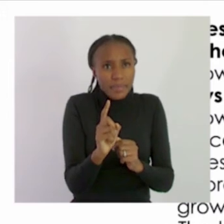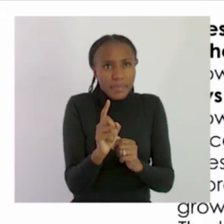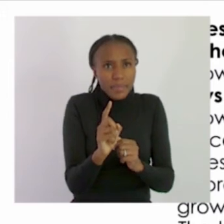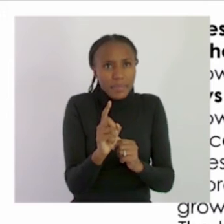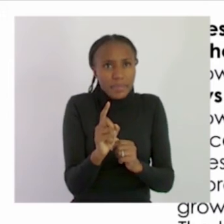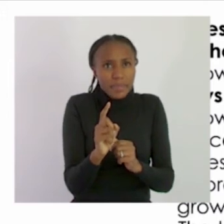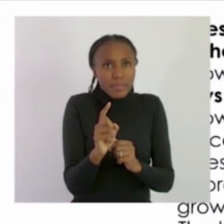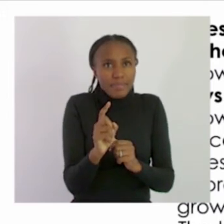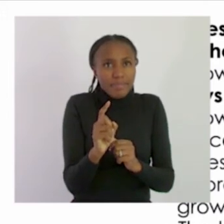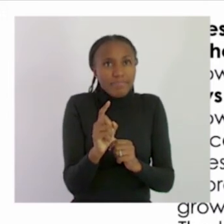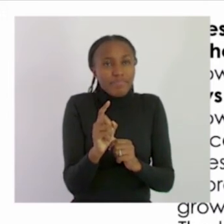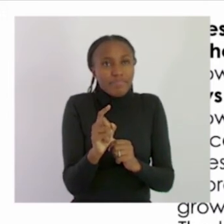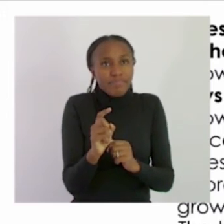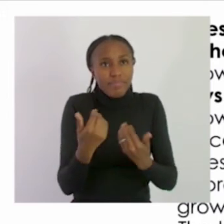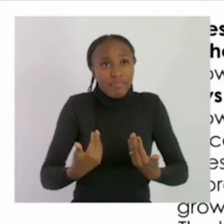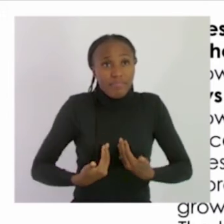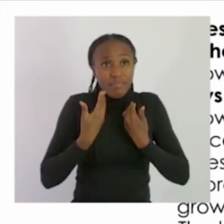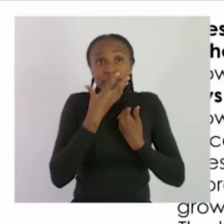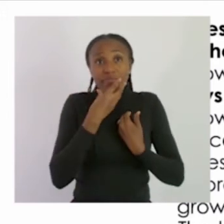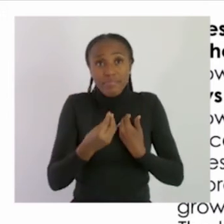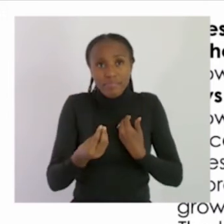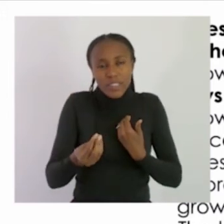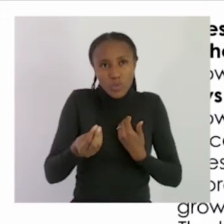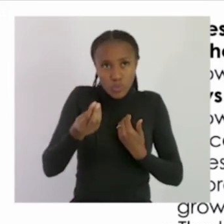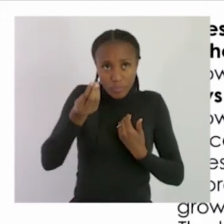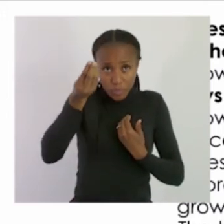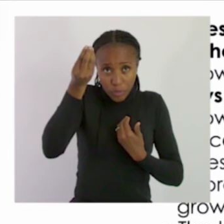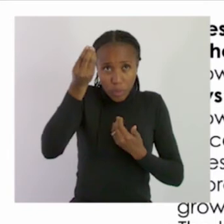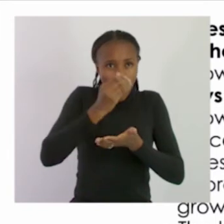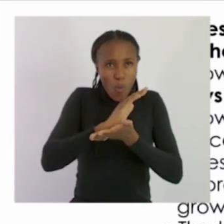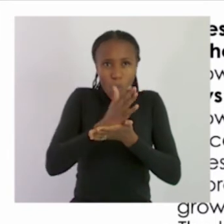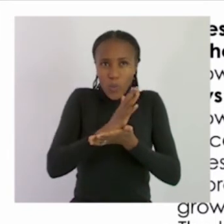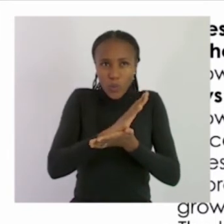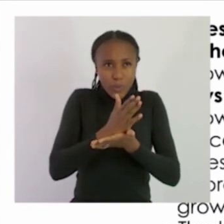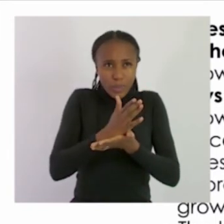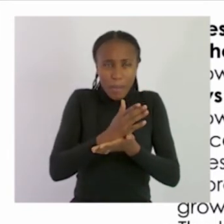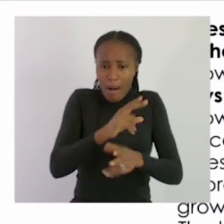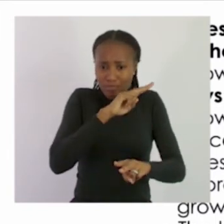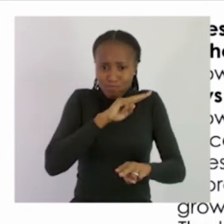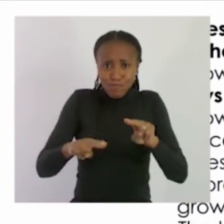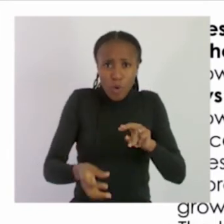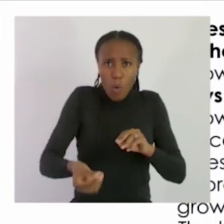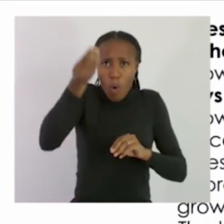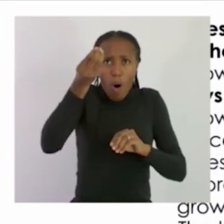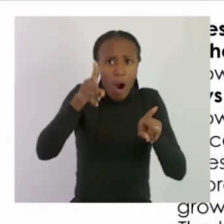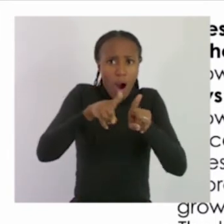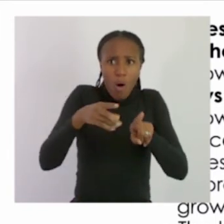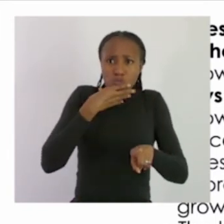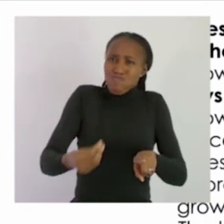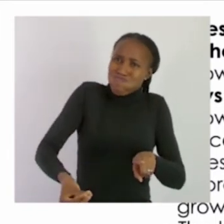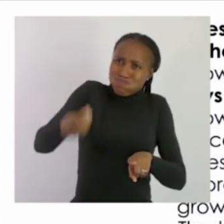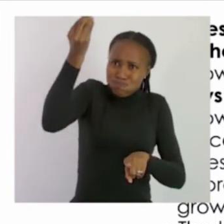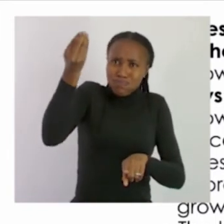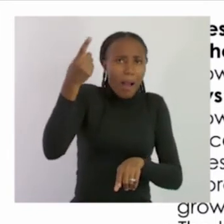These people grow to an adult size. Some of them, if you don't know them well, you might even think that they are adults, but they are